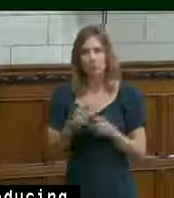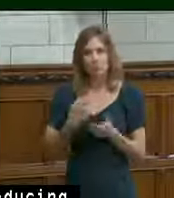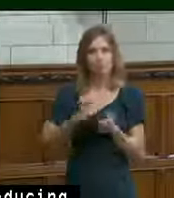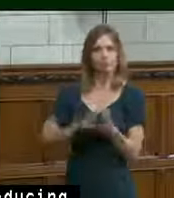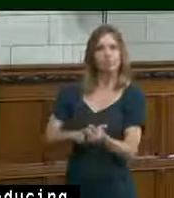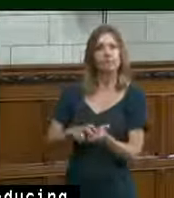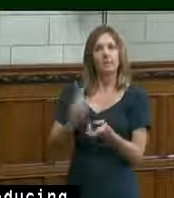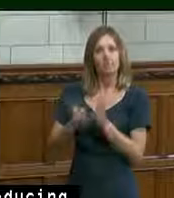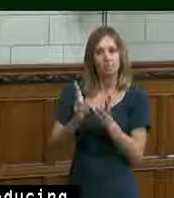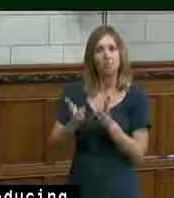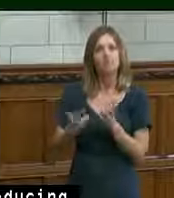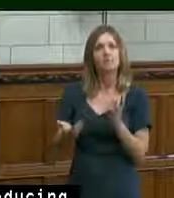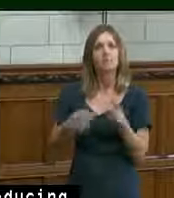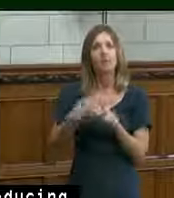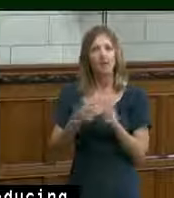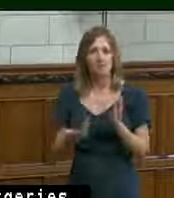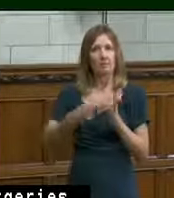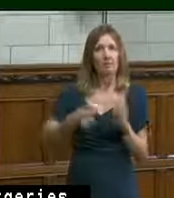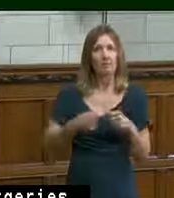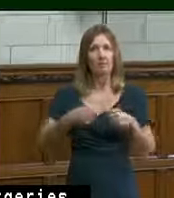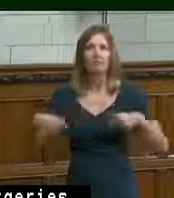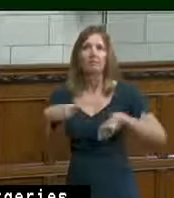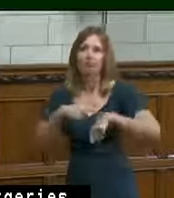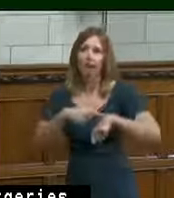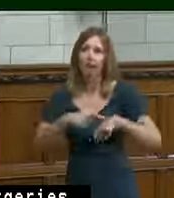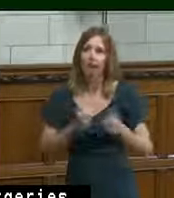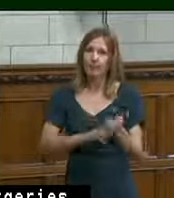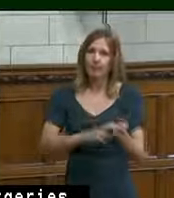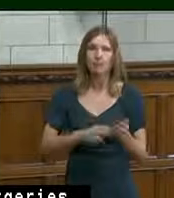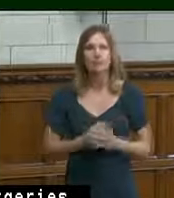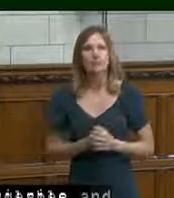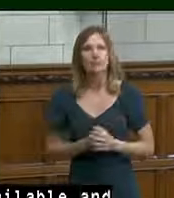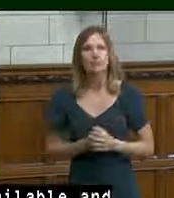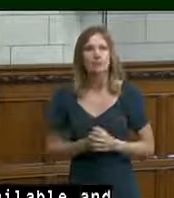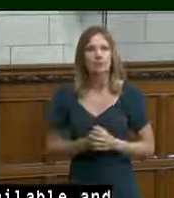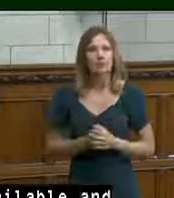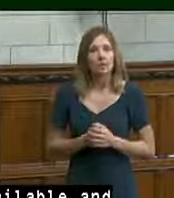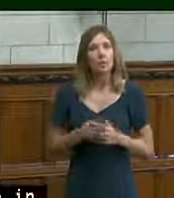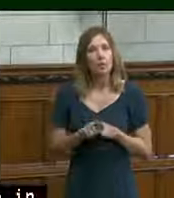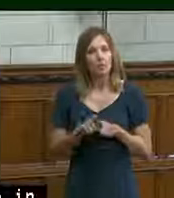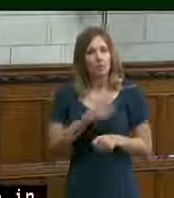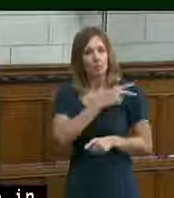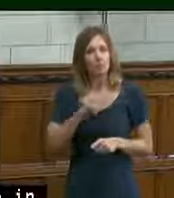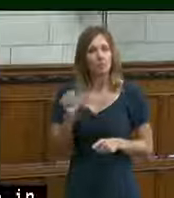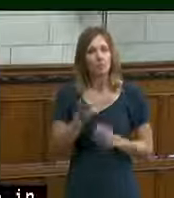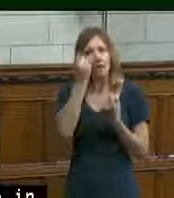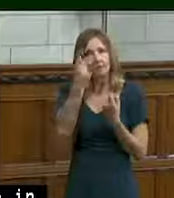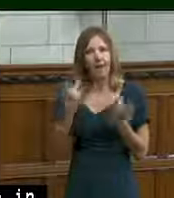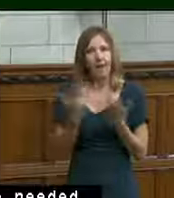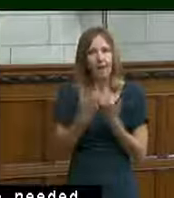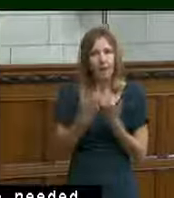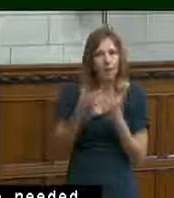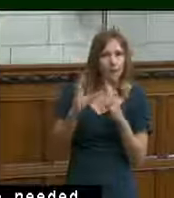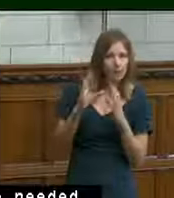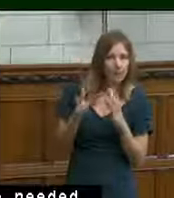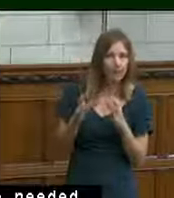for extended time in appointments when they are needed, and that staff should have a good knowledge of communication needs for people who